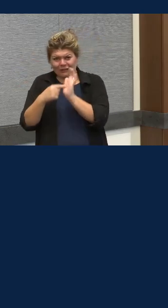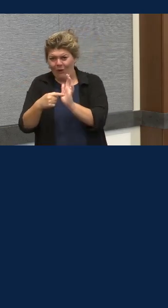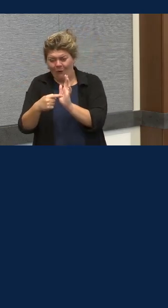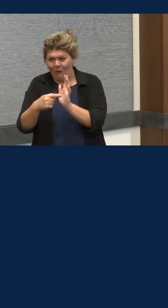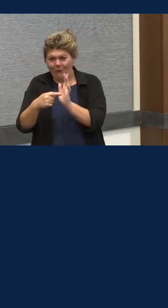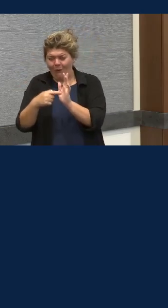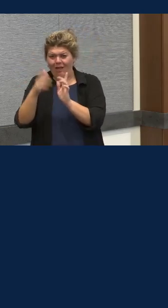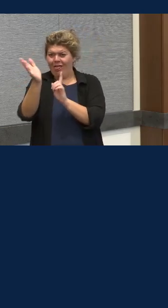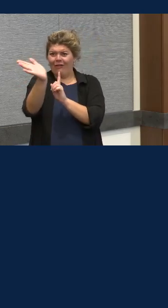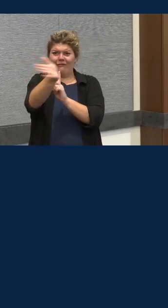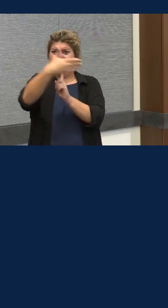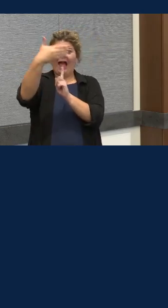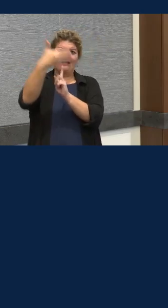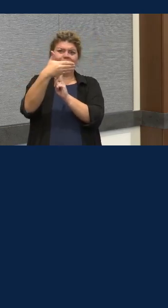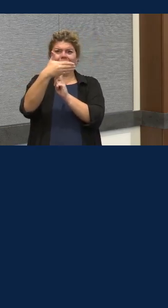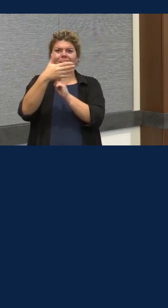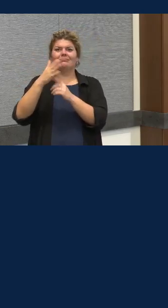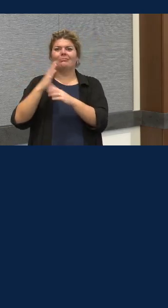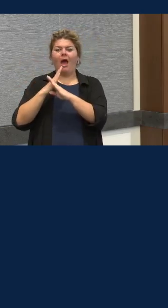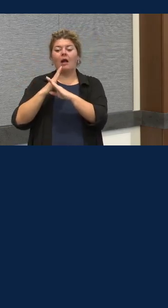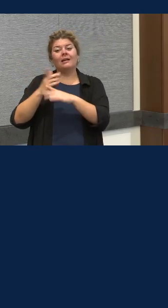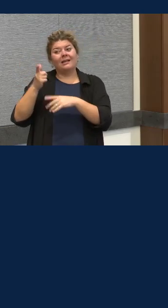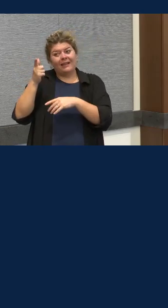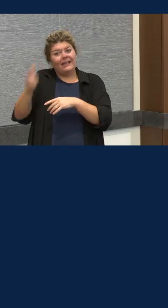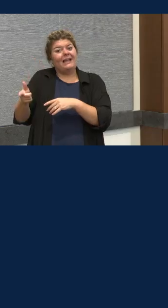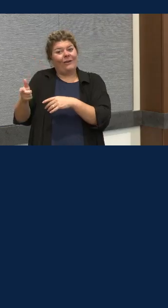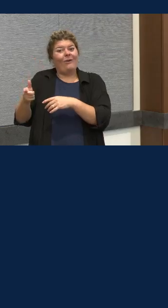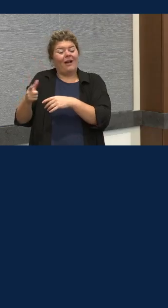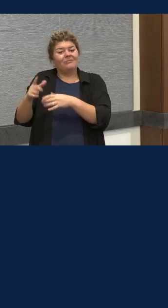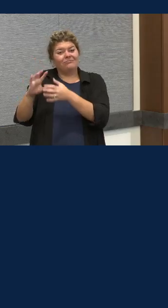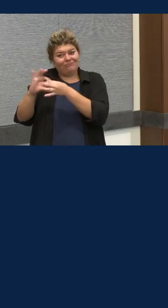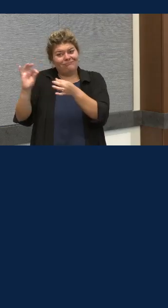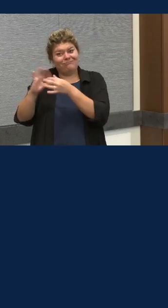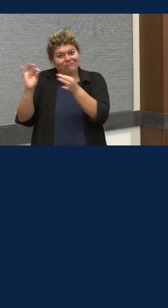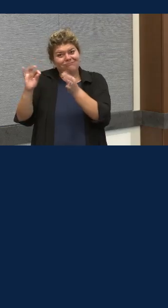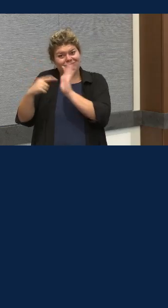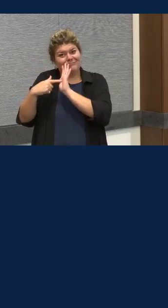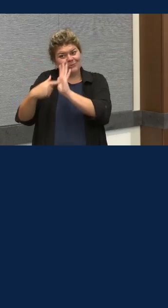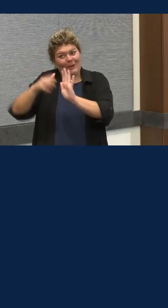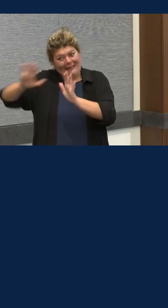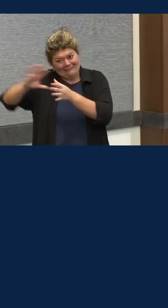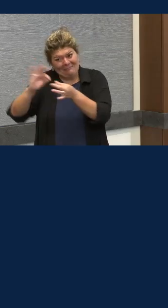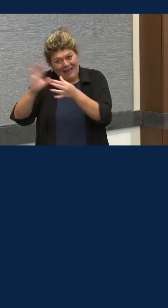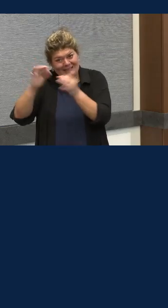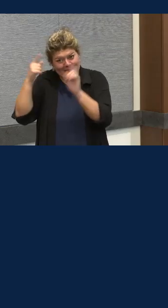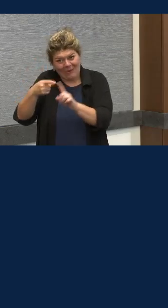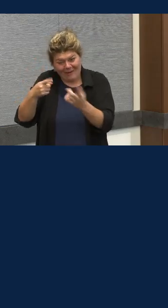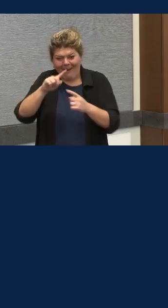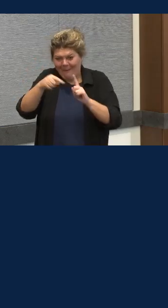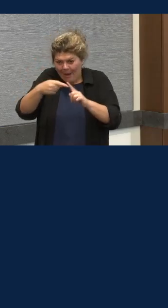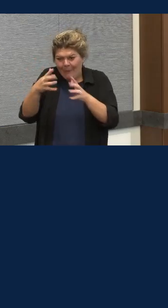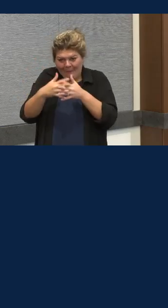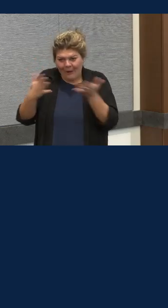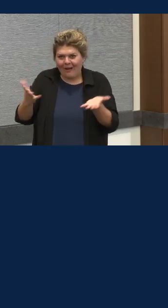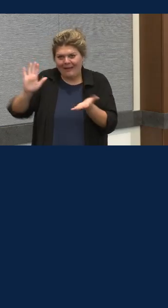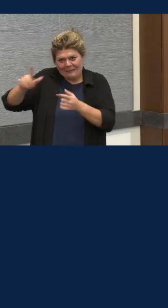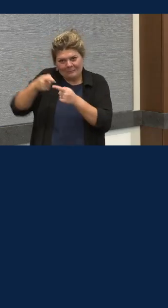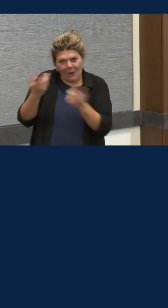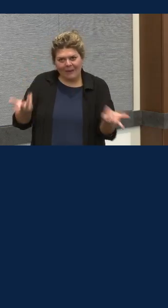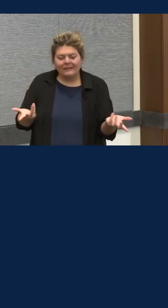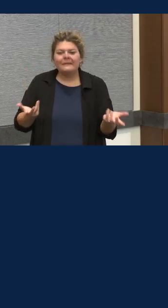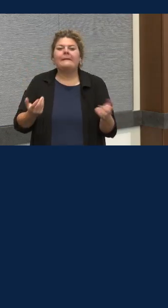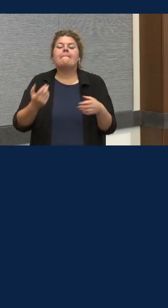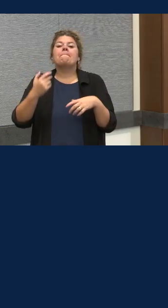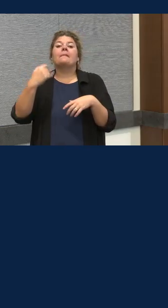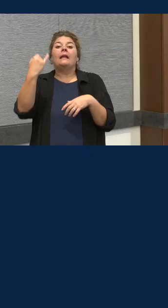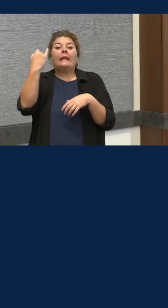and so he was making comments, critical comments about America, which I think,